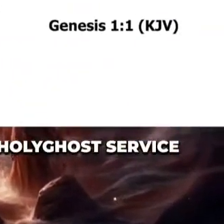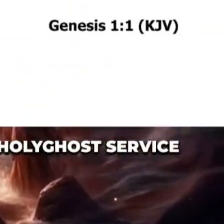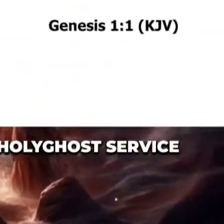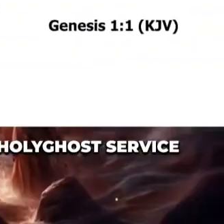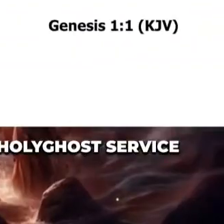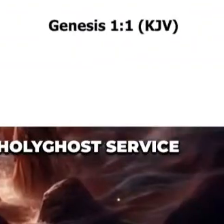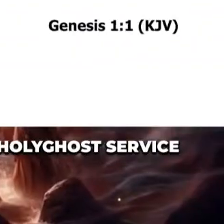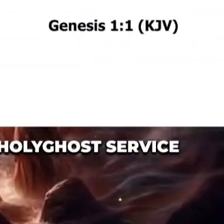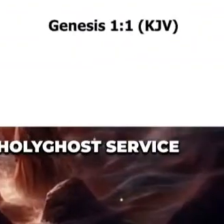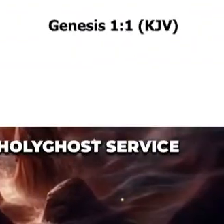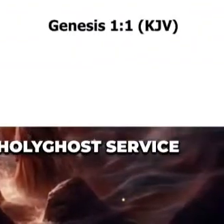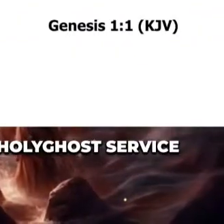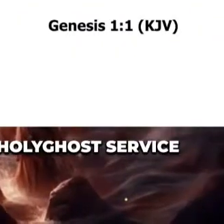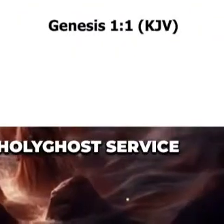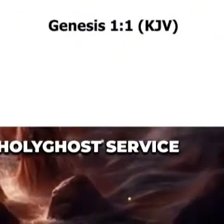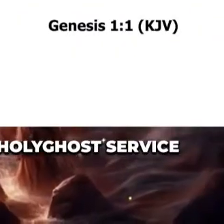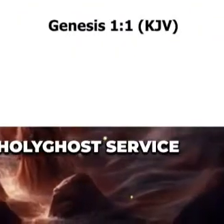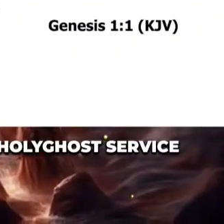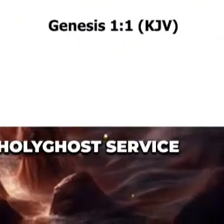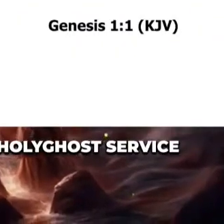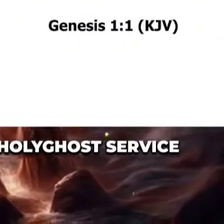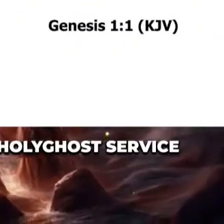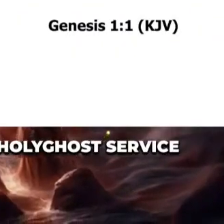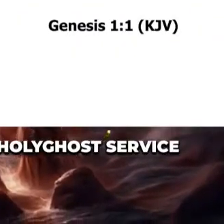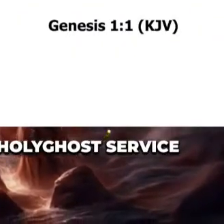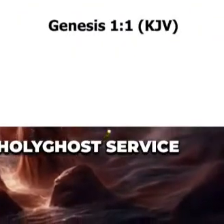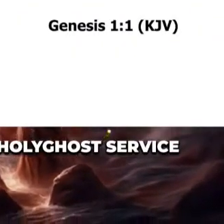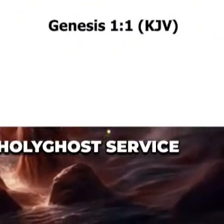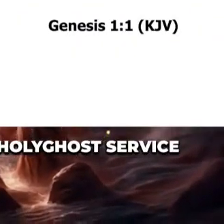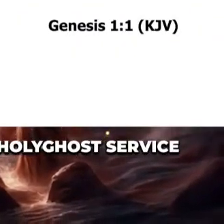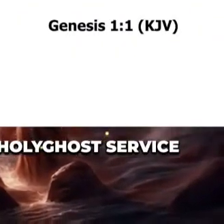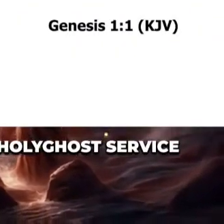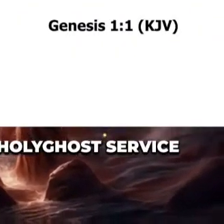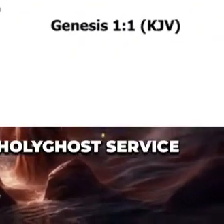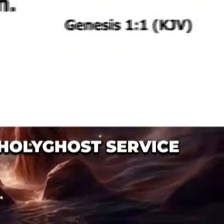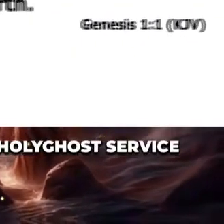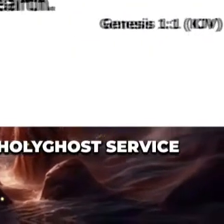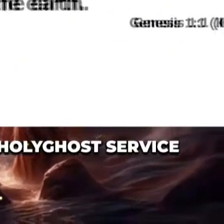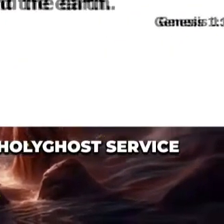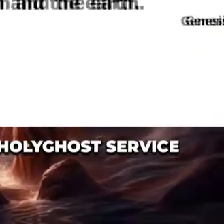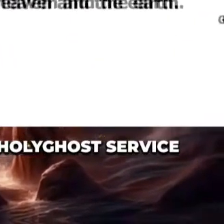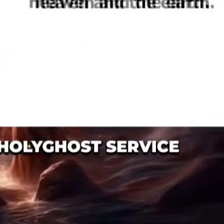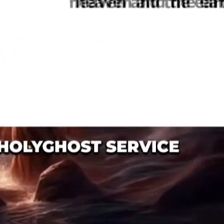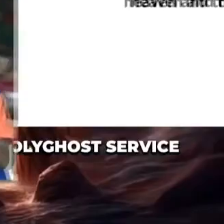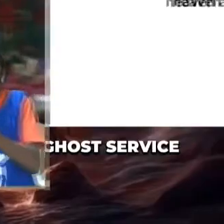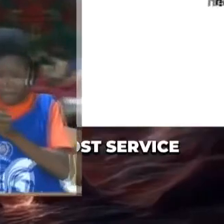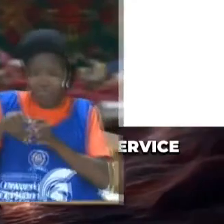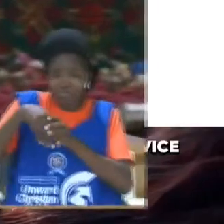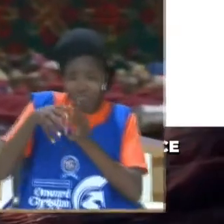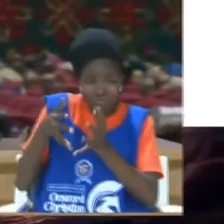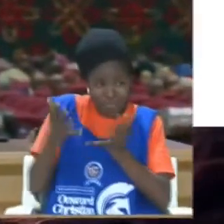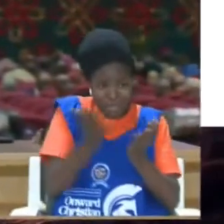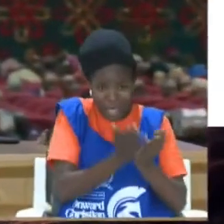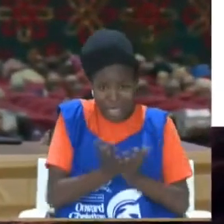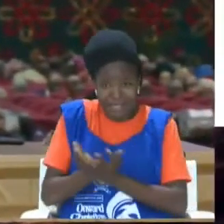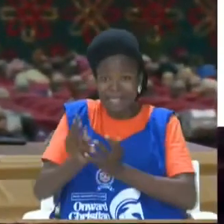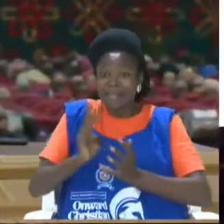ark. And God made a wind to pass over the earth, and the